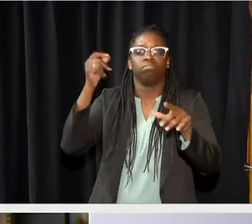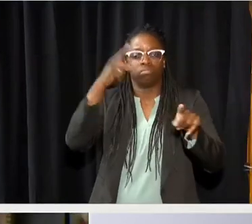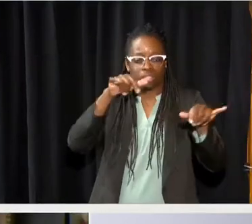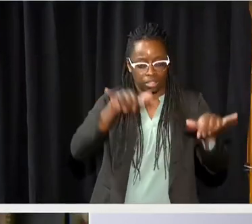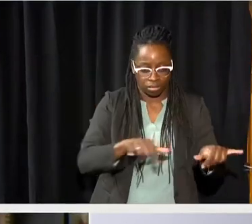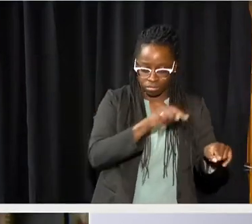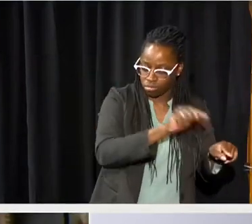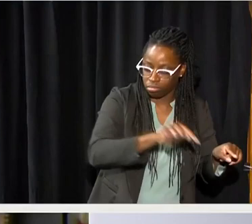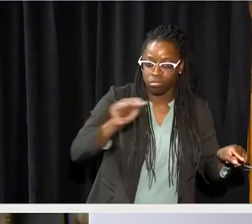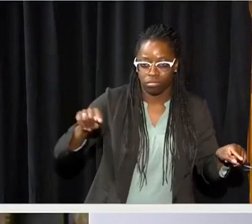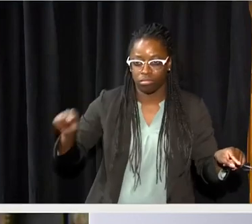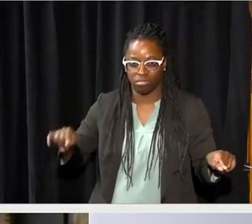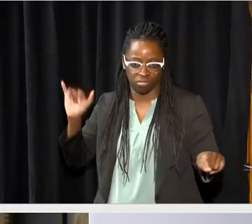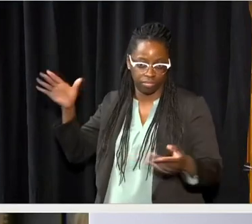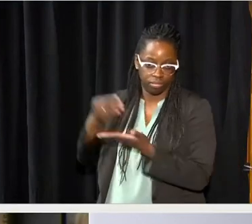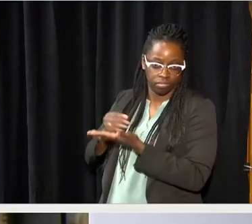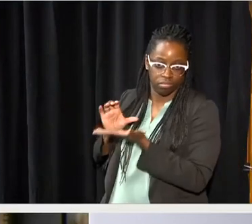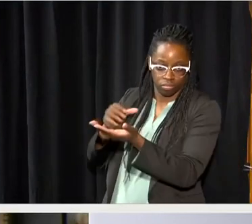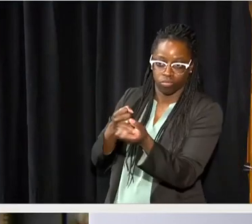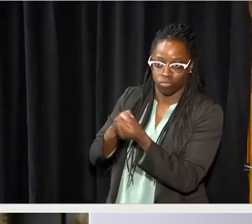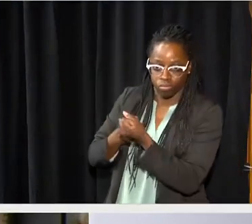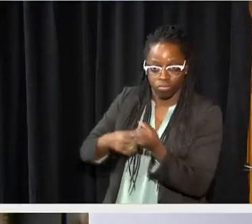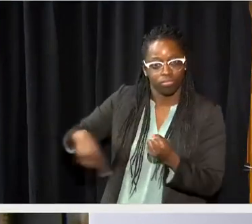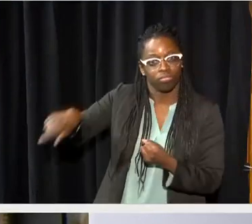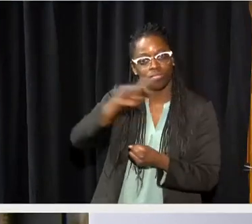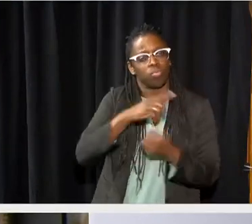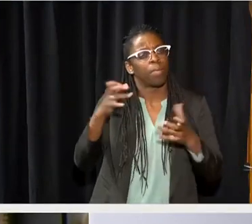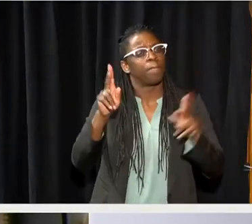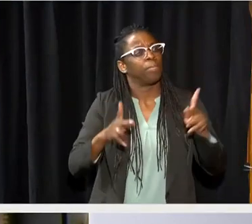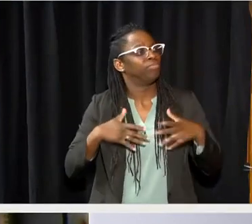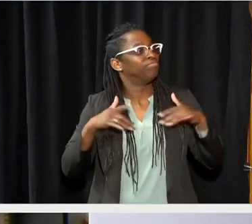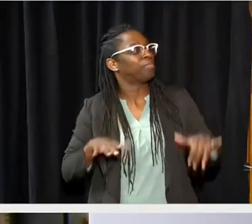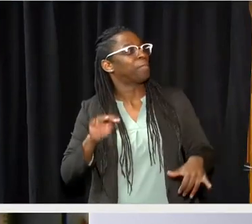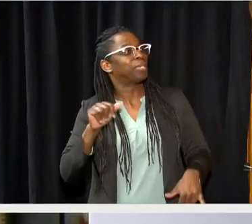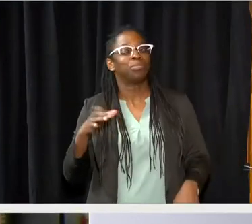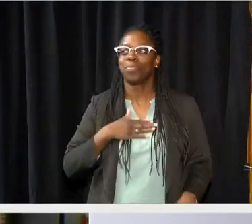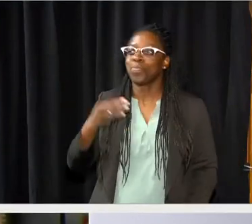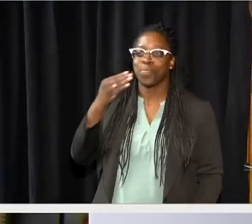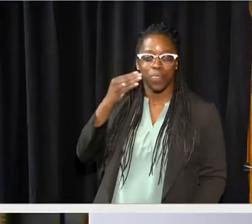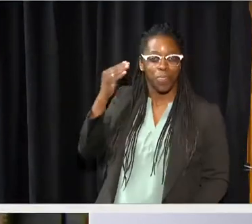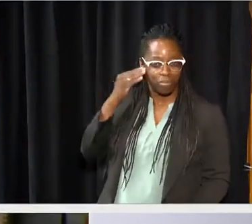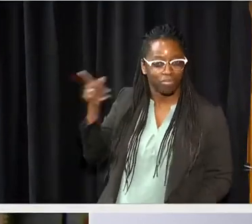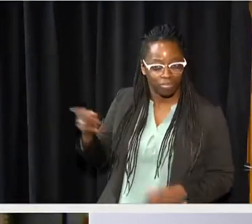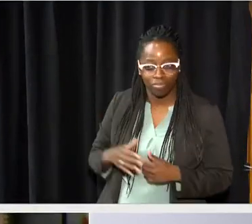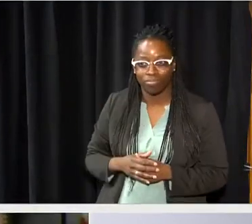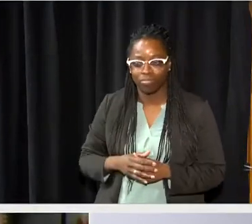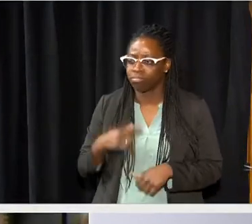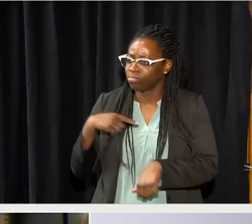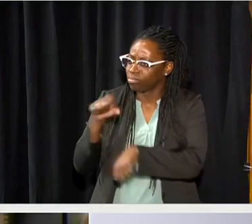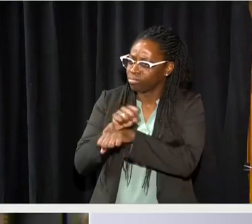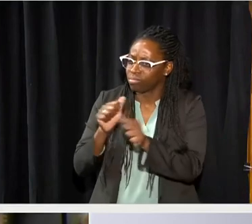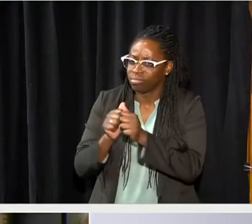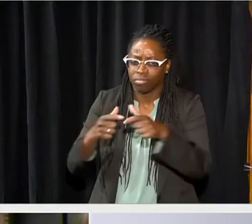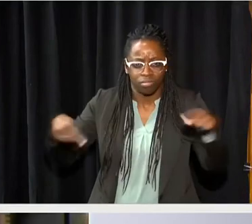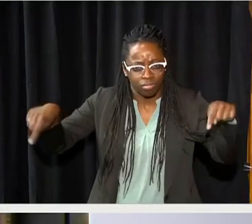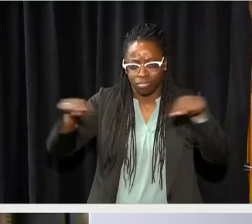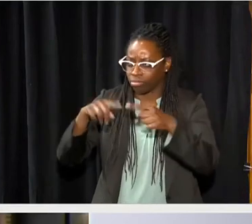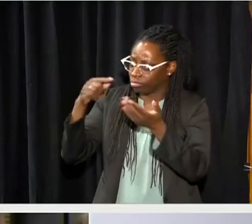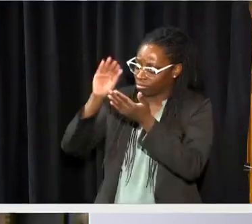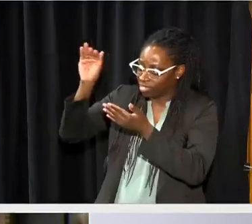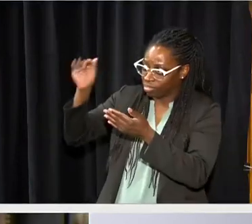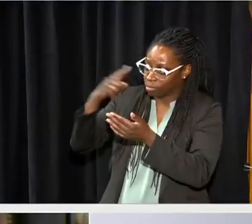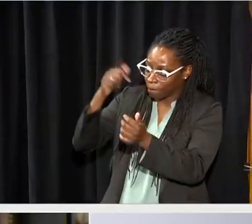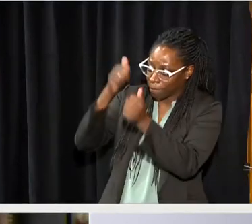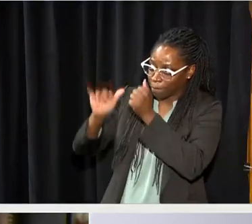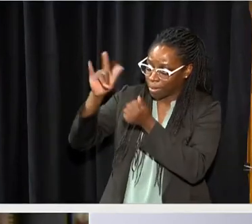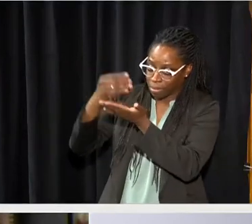hire employees who can afford to live here. So let's work together, let's get going, let's pass this bill.